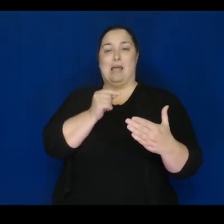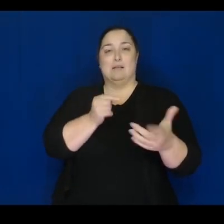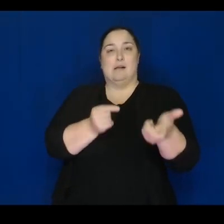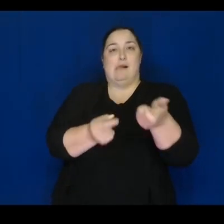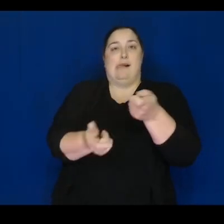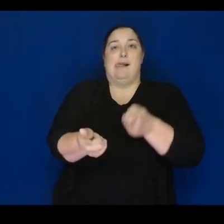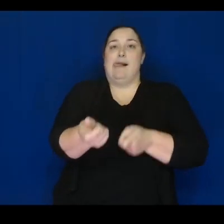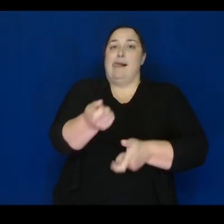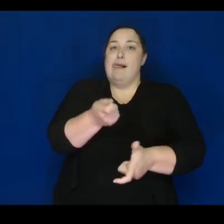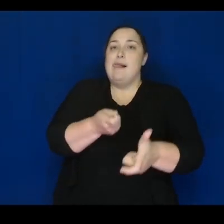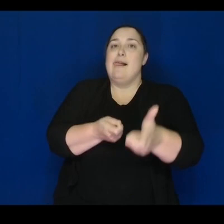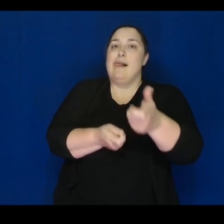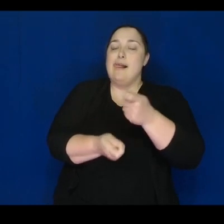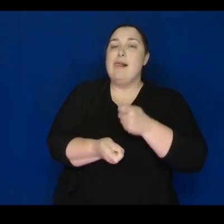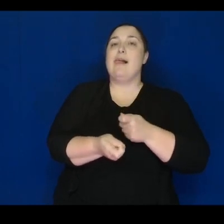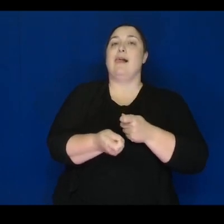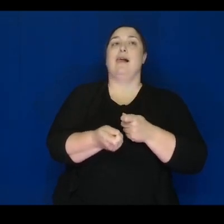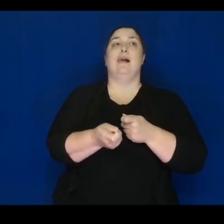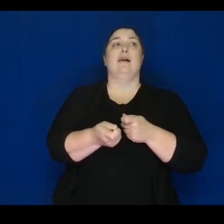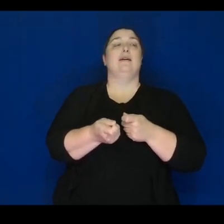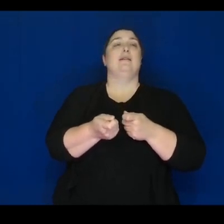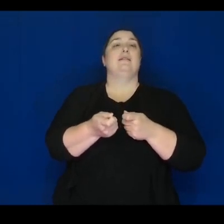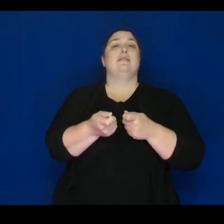to kind of really give that stronger,